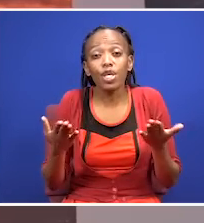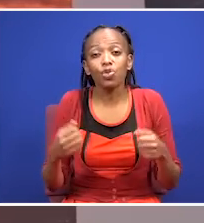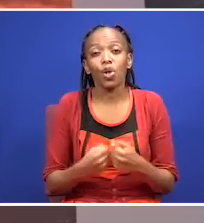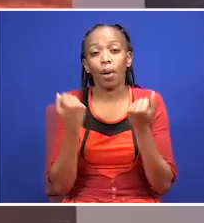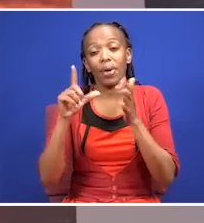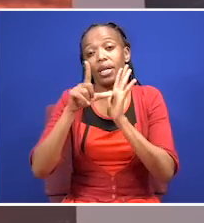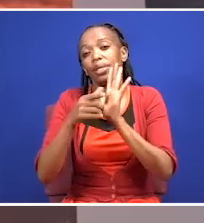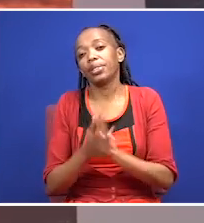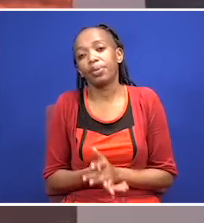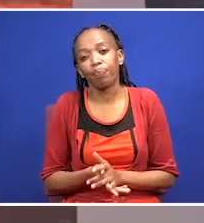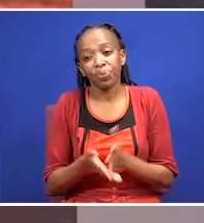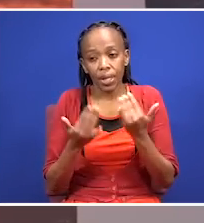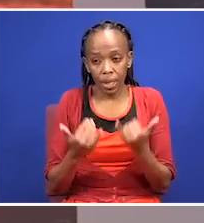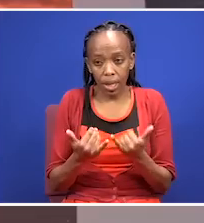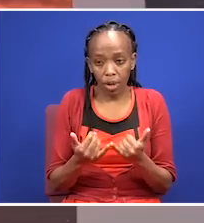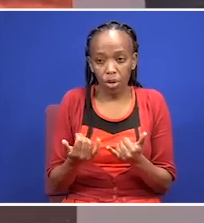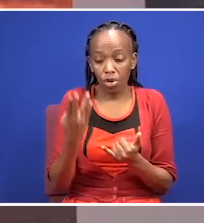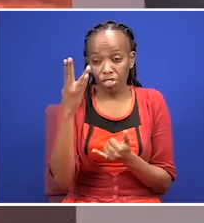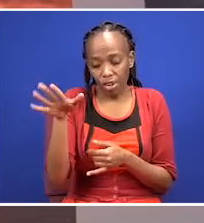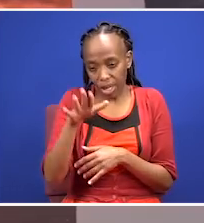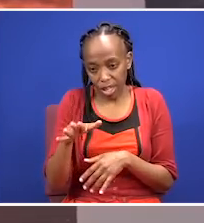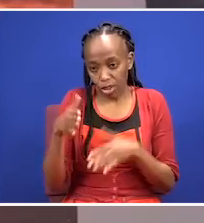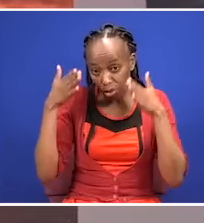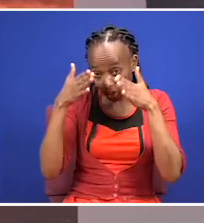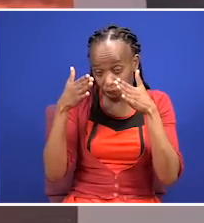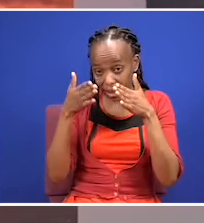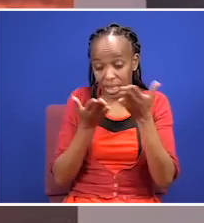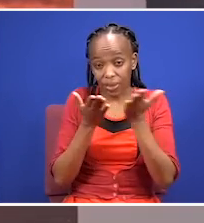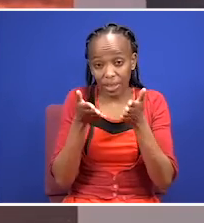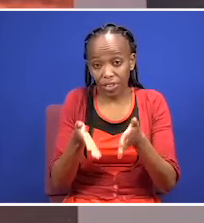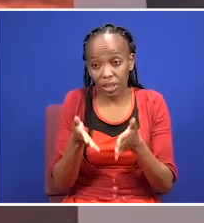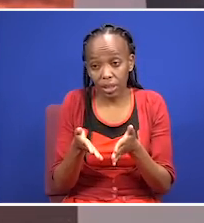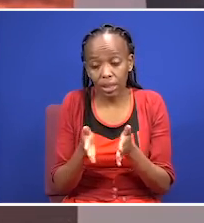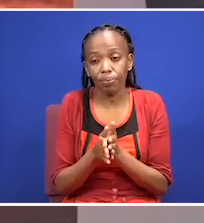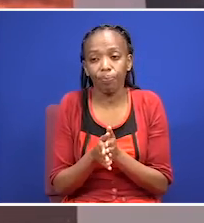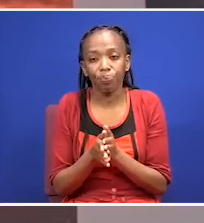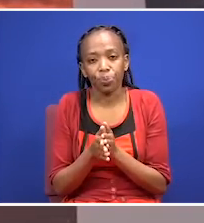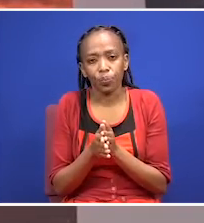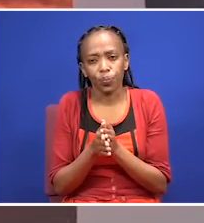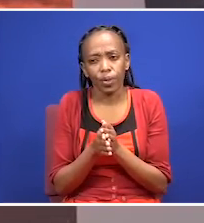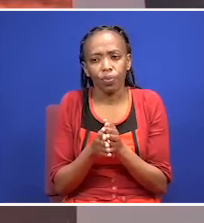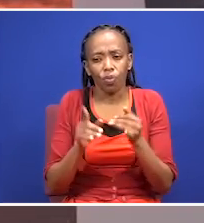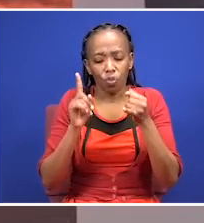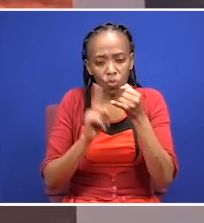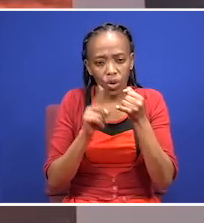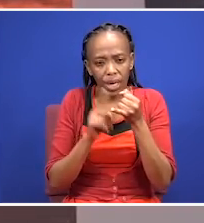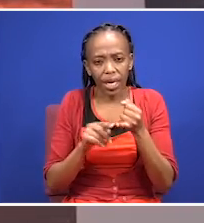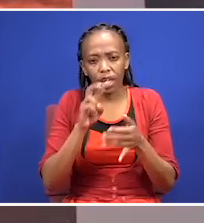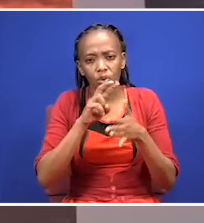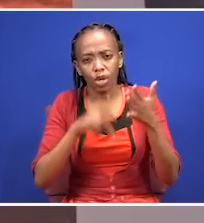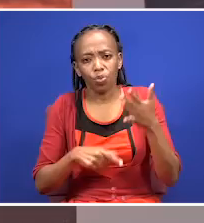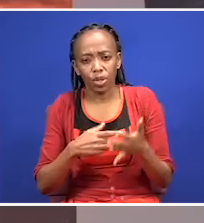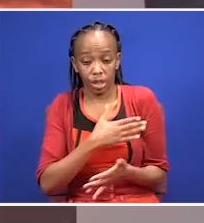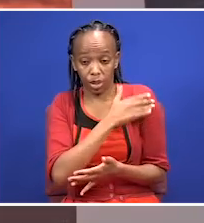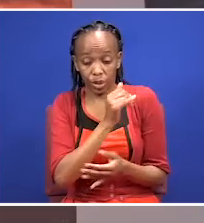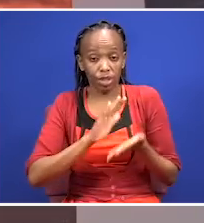going to turn out to be now the four areas of focus in our service today or in our sharing today is number one and look at joseph's